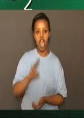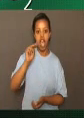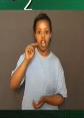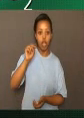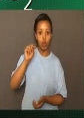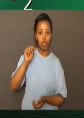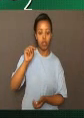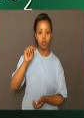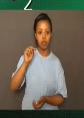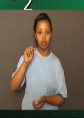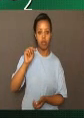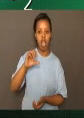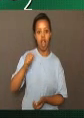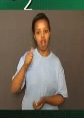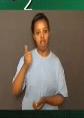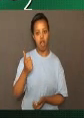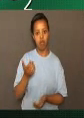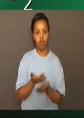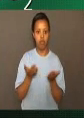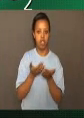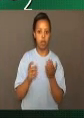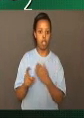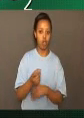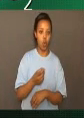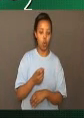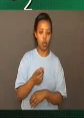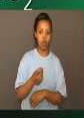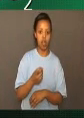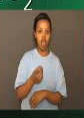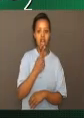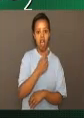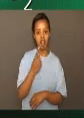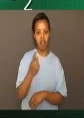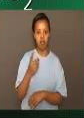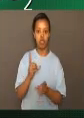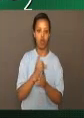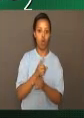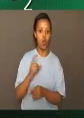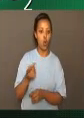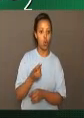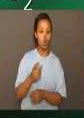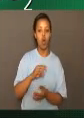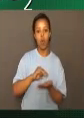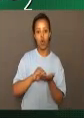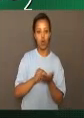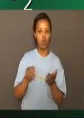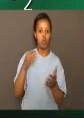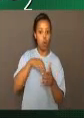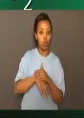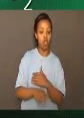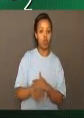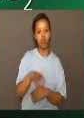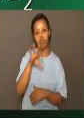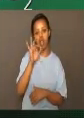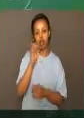Nitrogen is another substance some organic molecules contain as